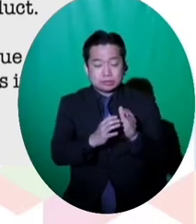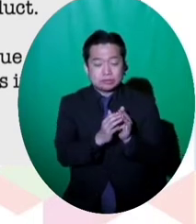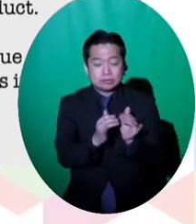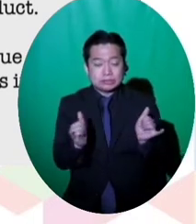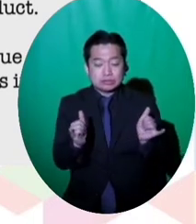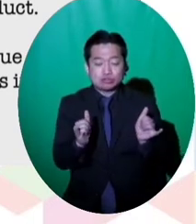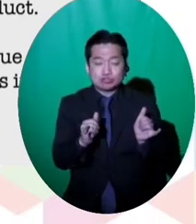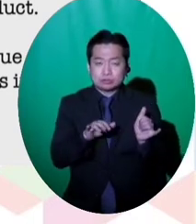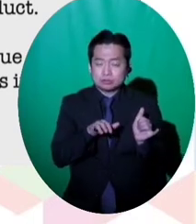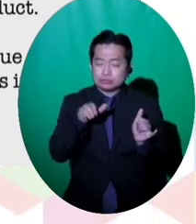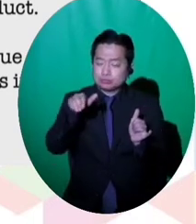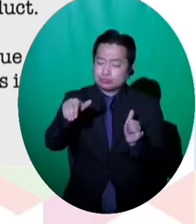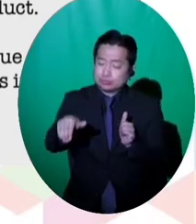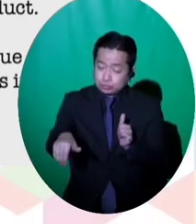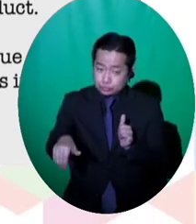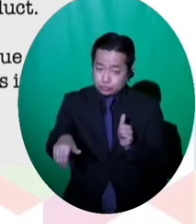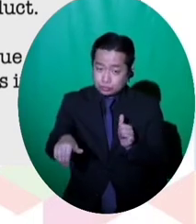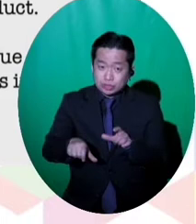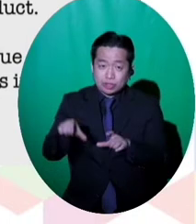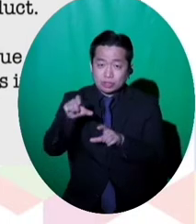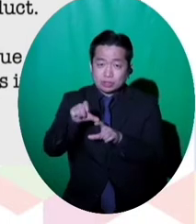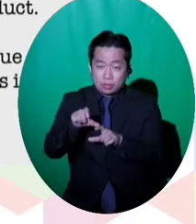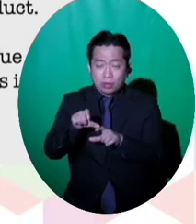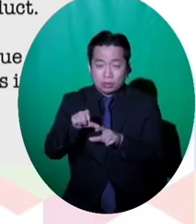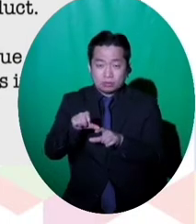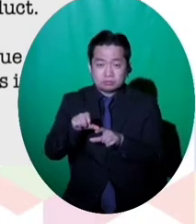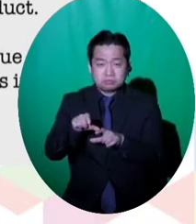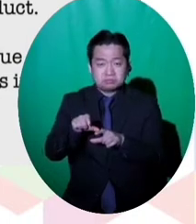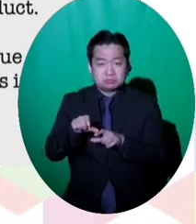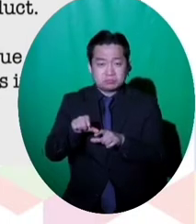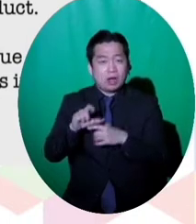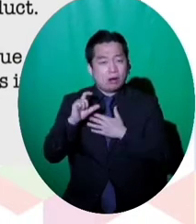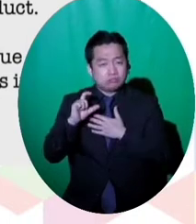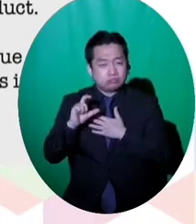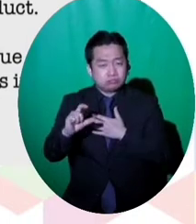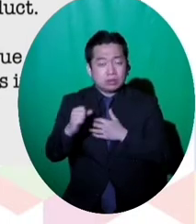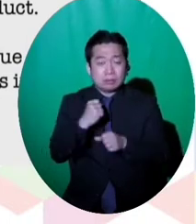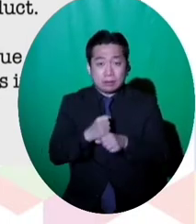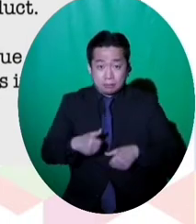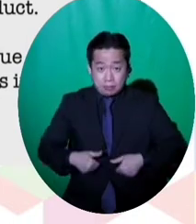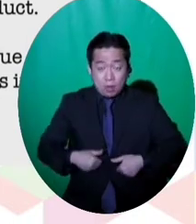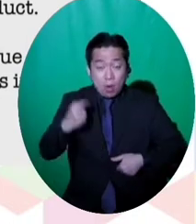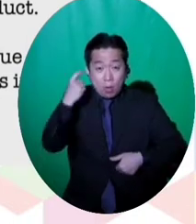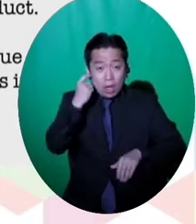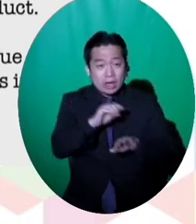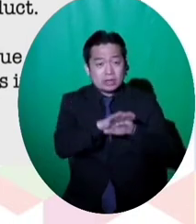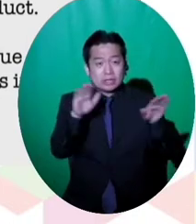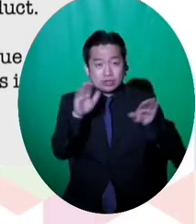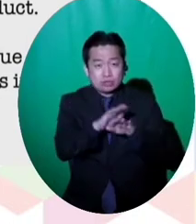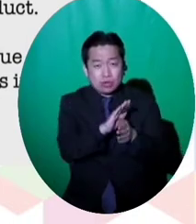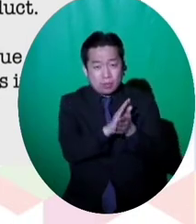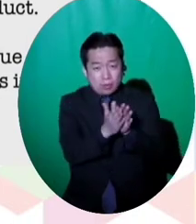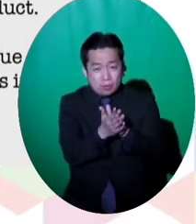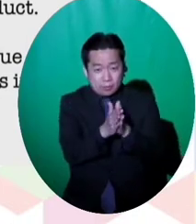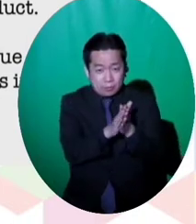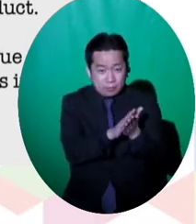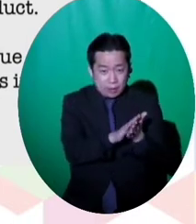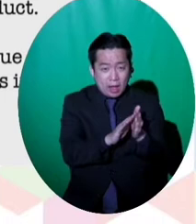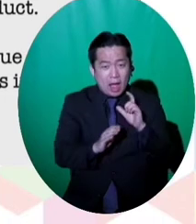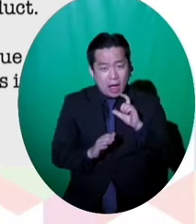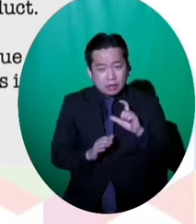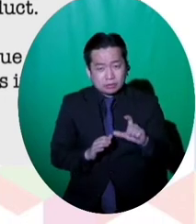the problem of stabilizing global climate. It's one that's likely going to require a lot of cooperation and a lot